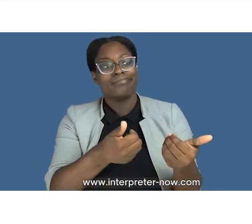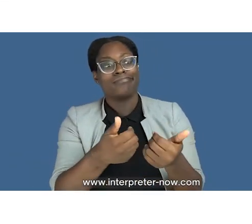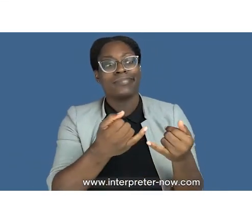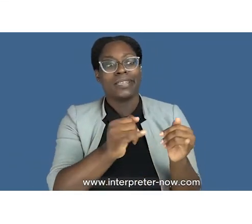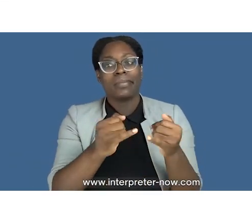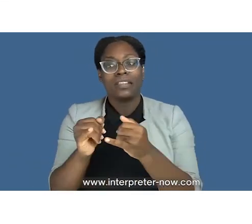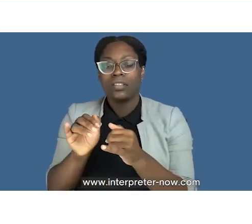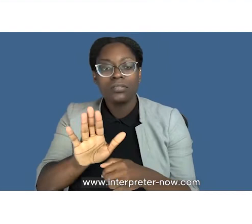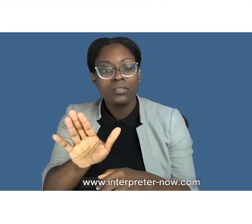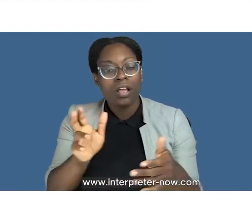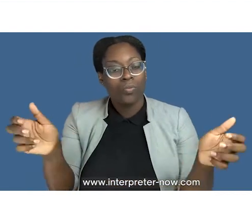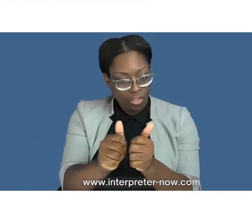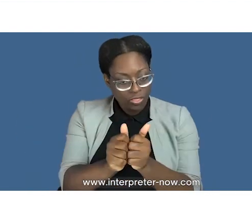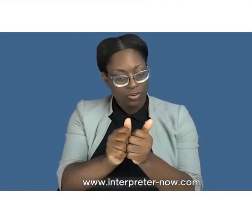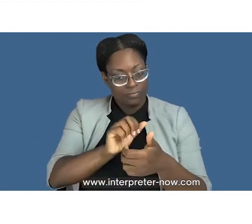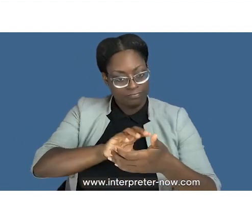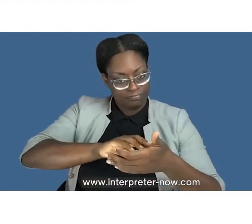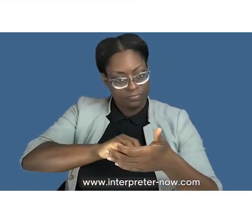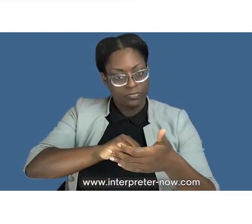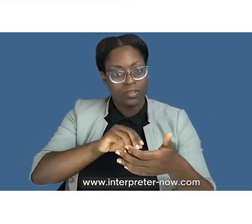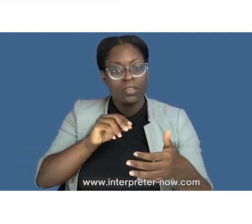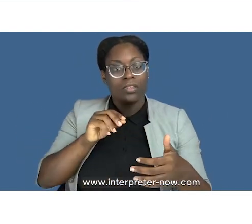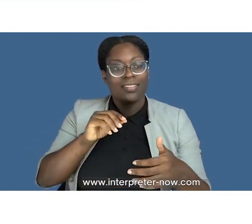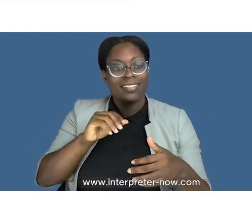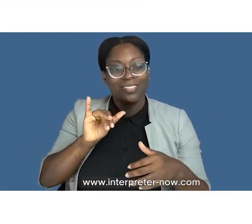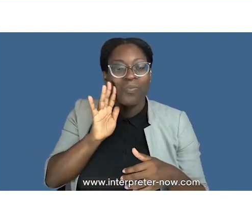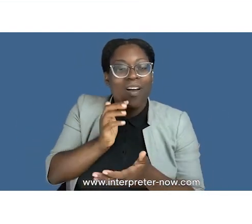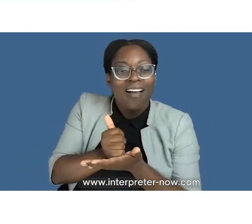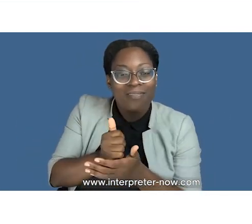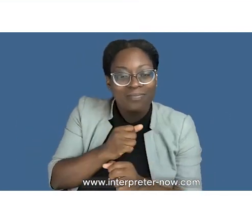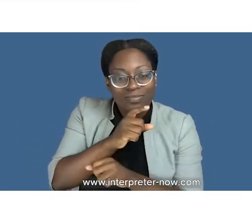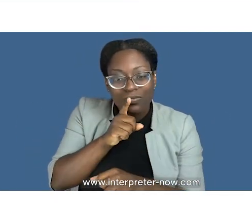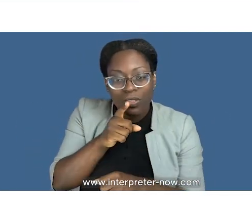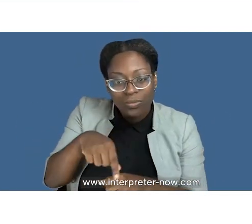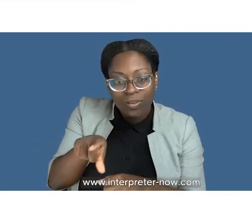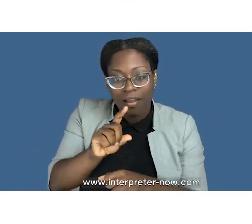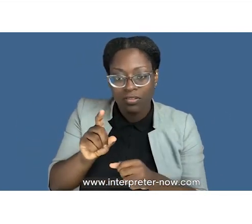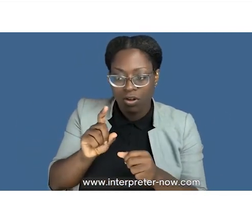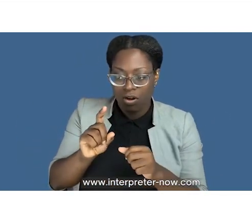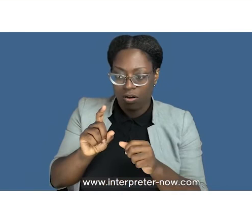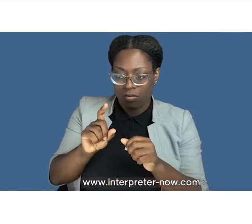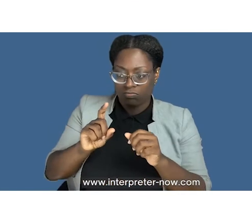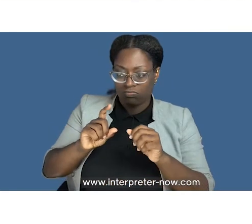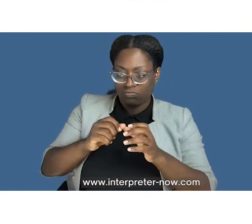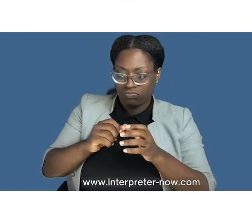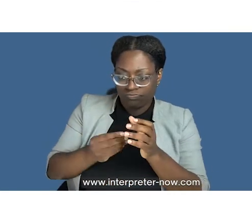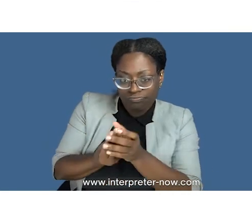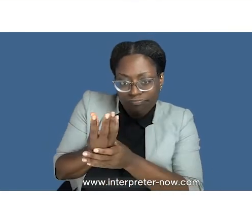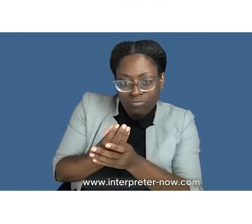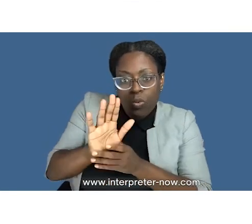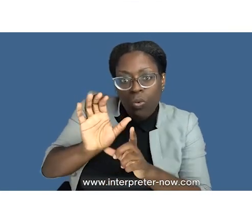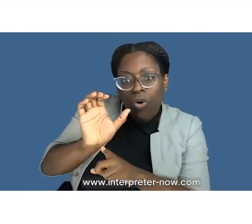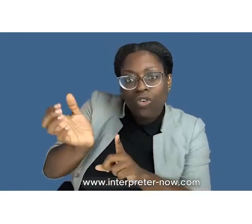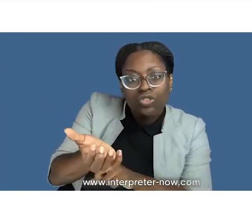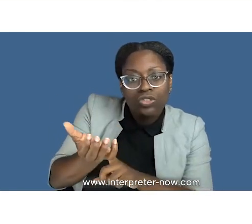thinking about inclusion as you're building culture, thinking about each other, building empathy for one another from the beginning, because you're building the